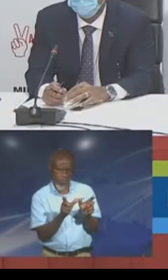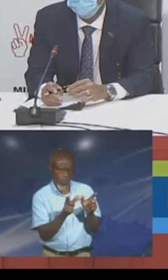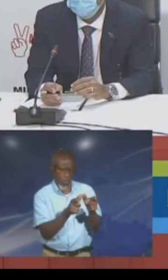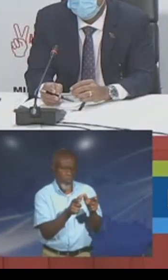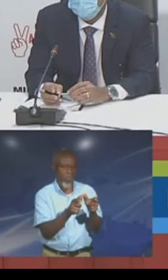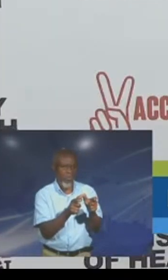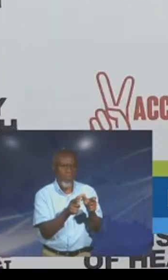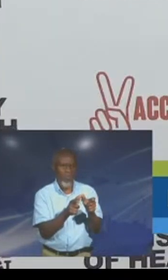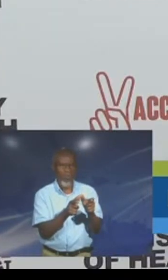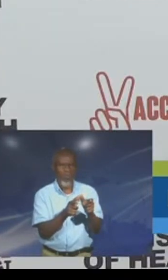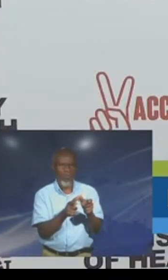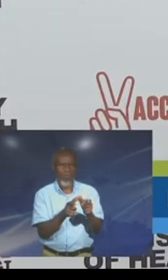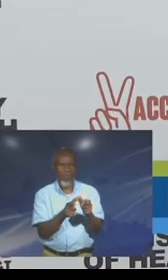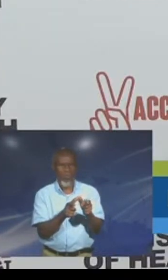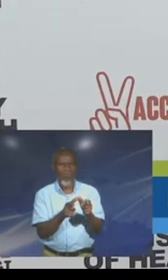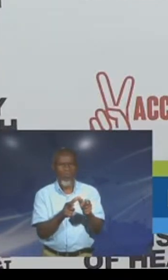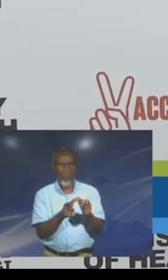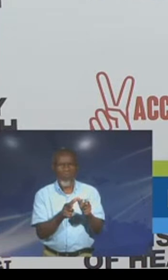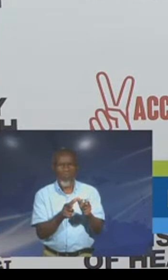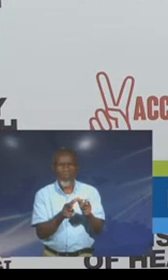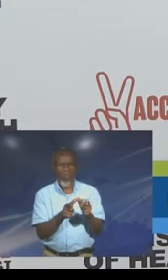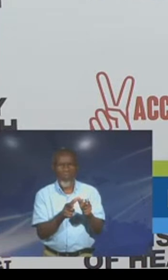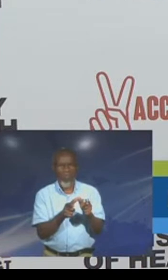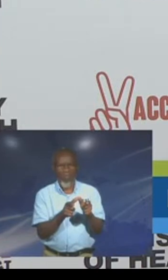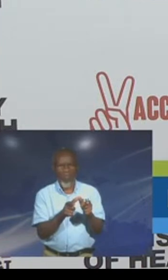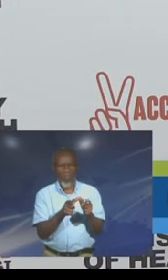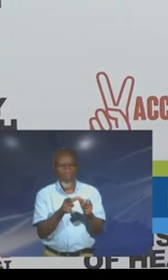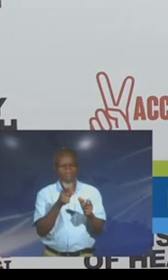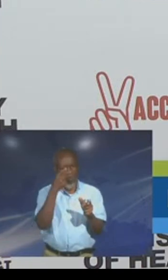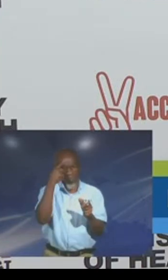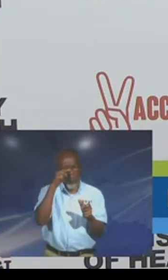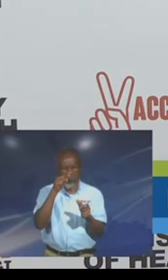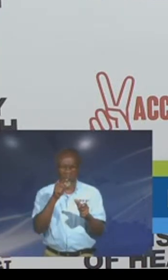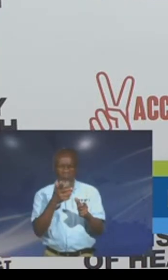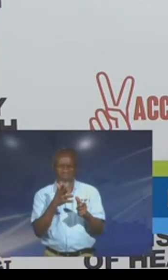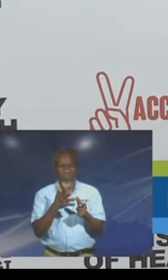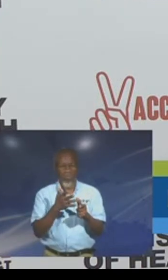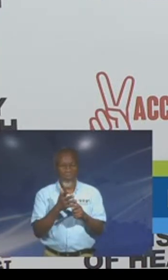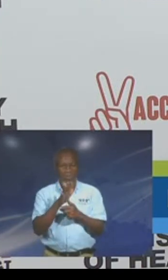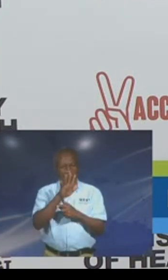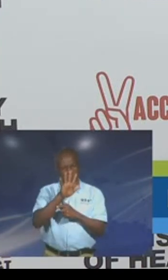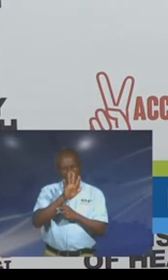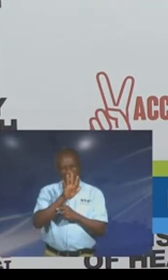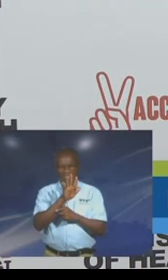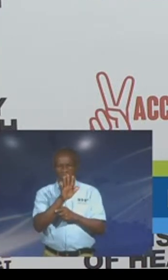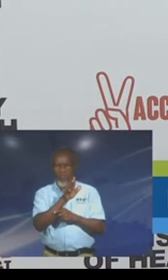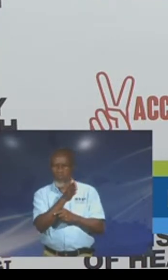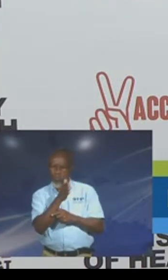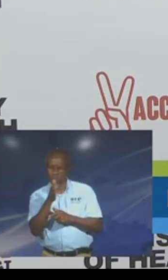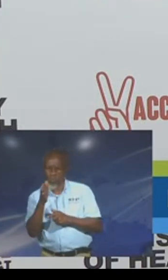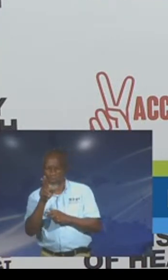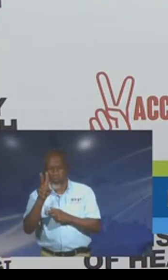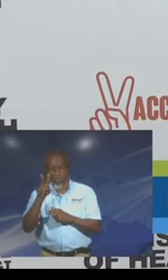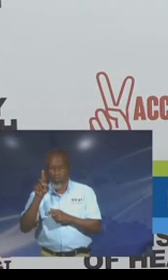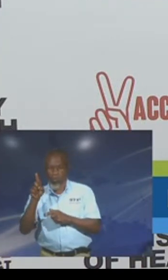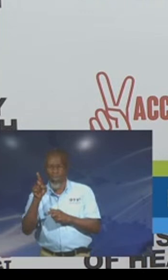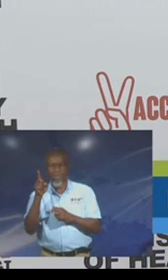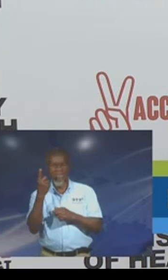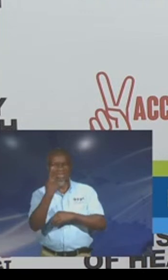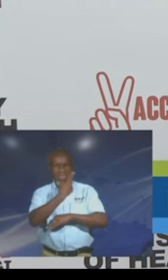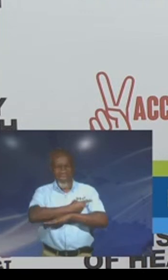on the characteristics that are known so far, 5 to 21 days in terms of the incubation period. Therefore, the quarantine period will